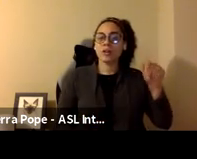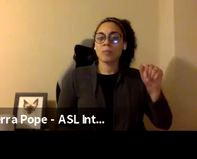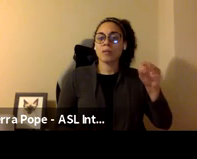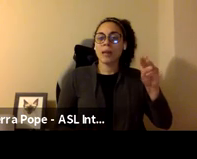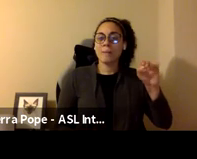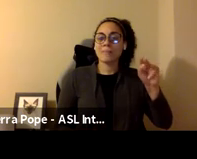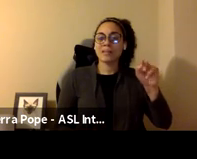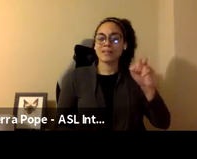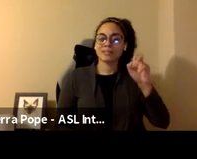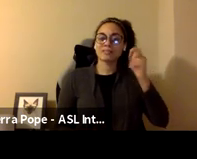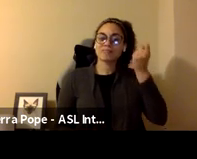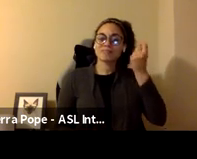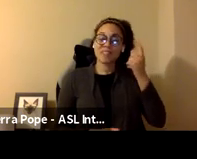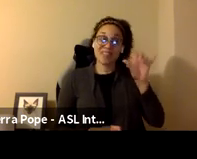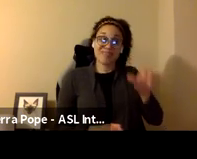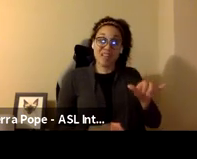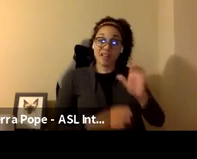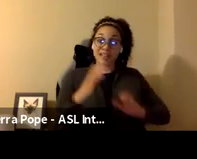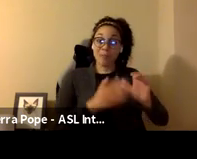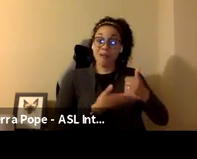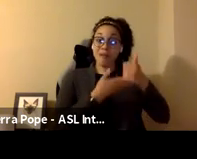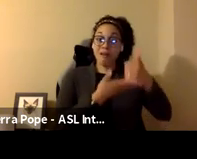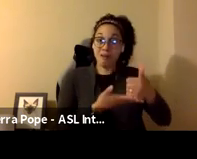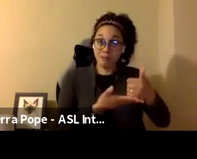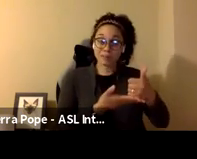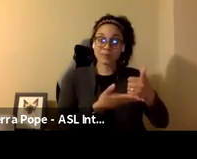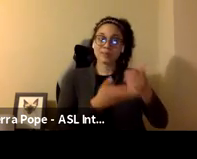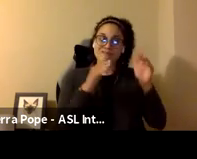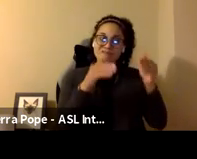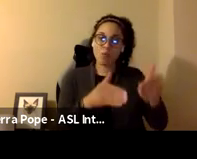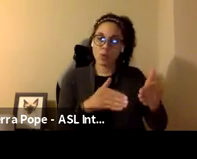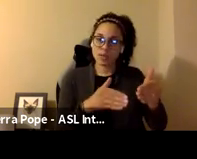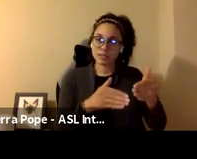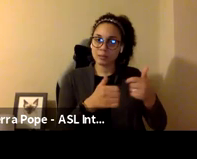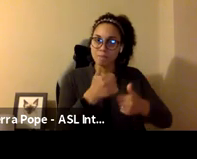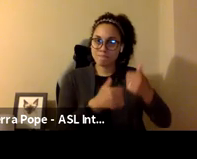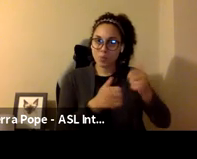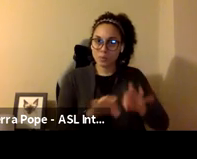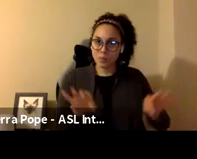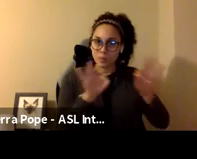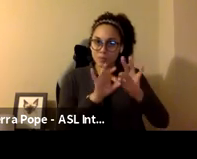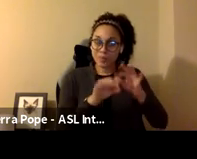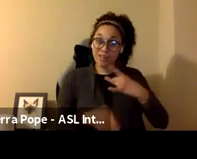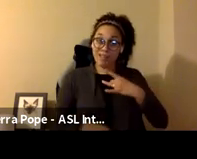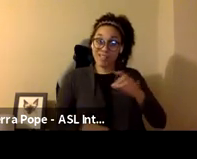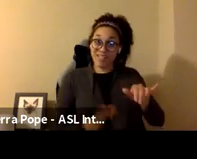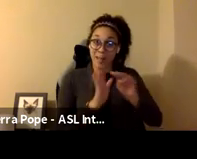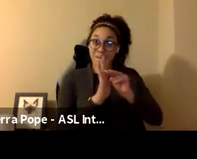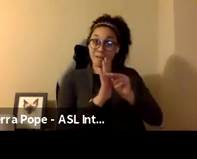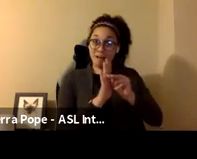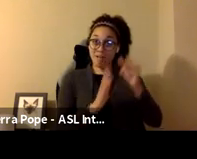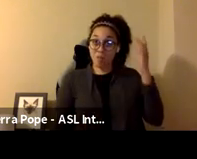us with motivation. It helps us to focus on what's important. What I like about Jody's model, if we